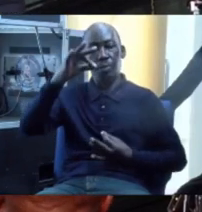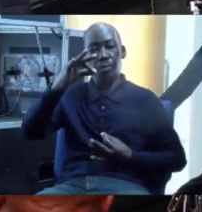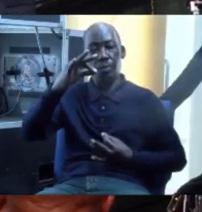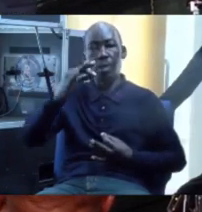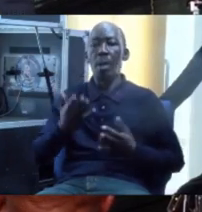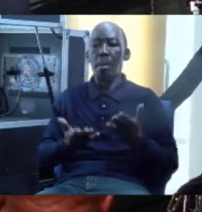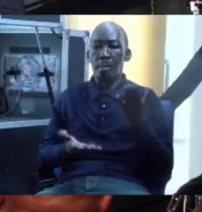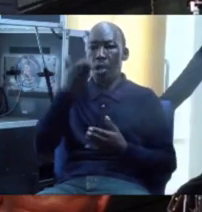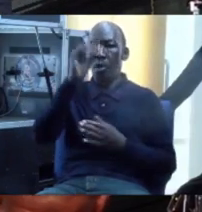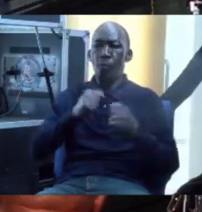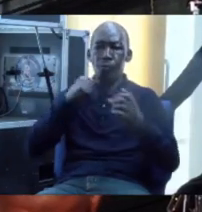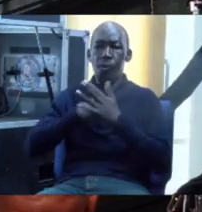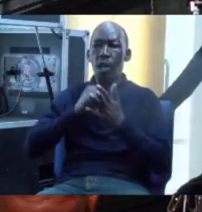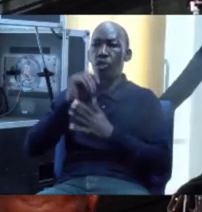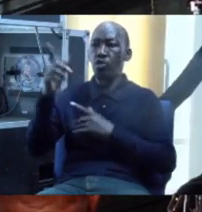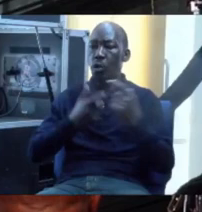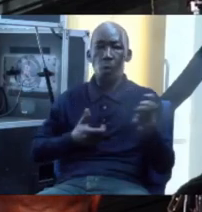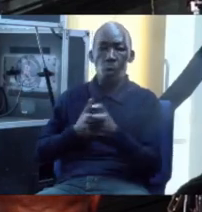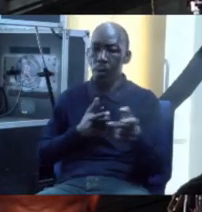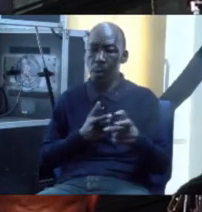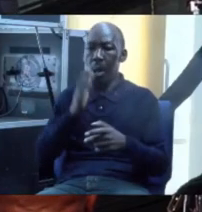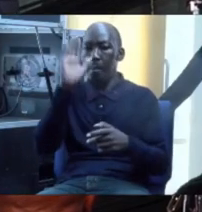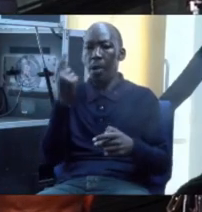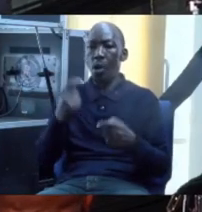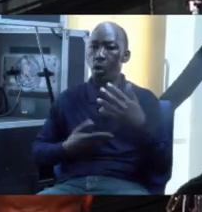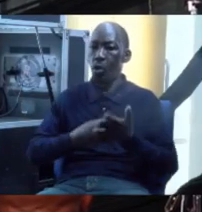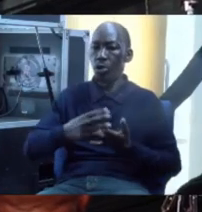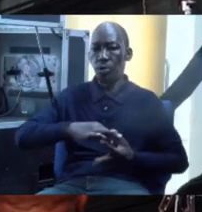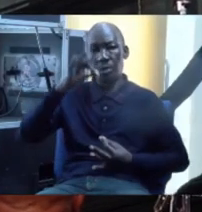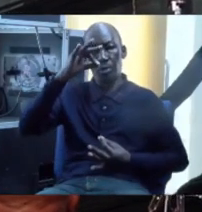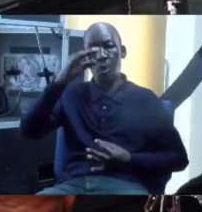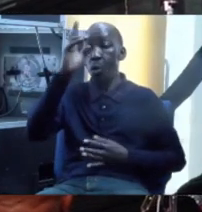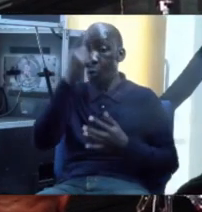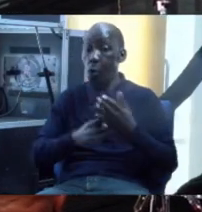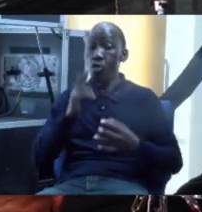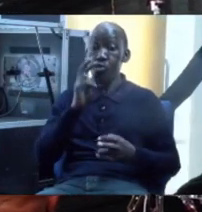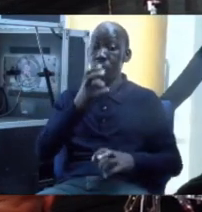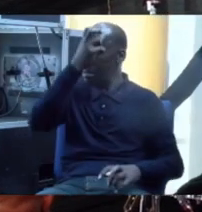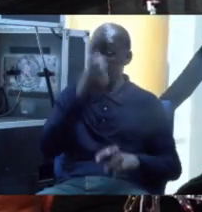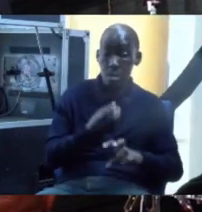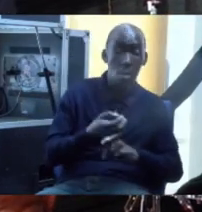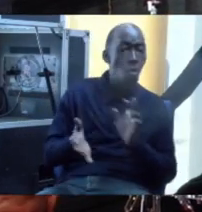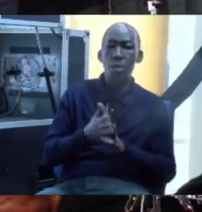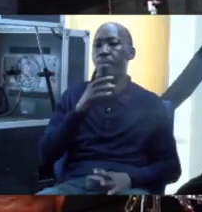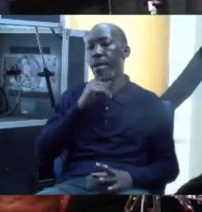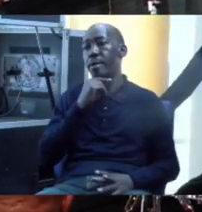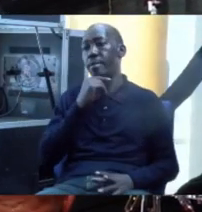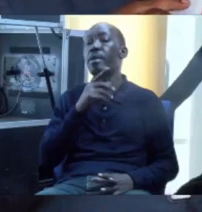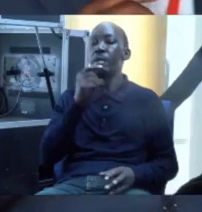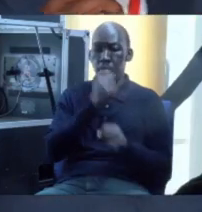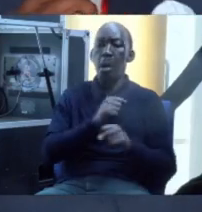God fight your battles. Ebu Bwana apigane vita zako. By the Holy Spirit, kupitia roho mtakatifu, what looks impossible with man, let